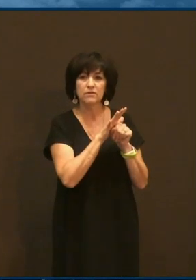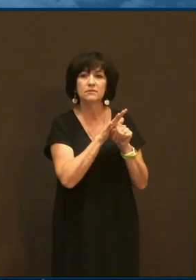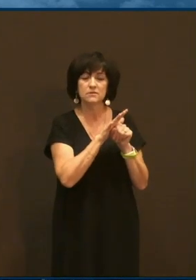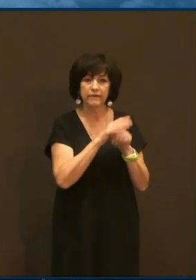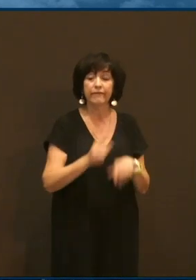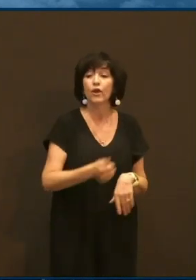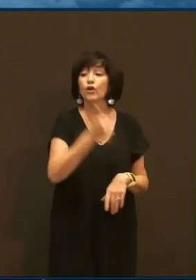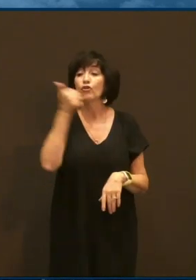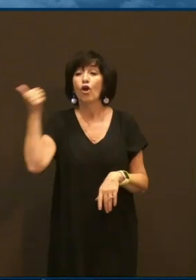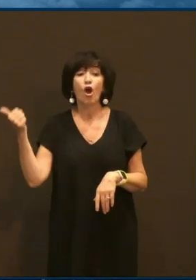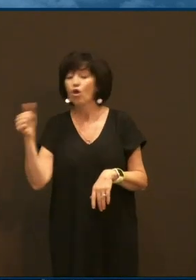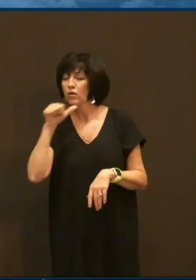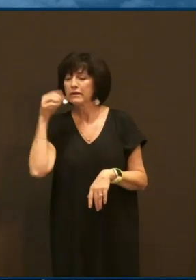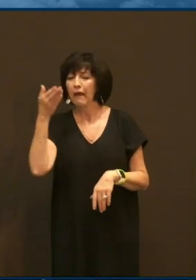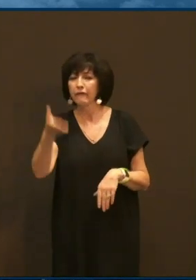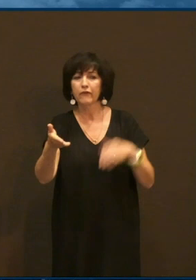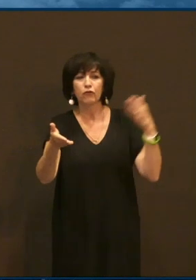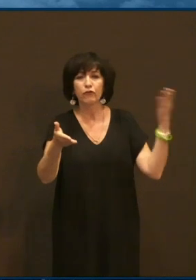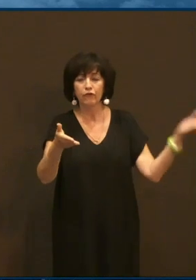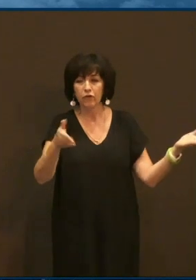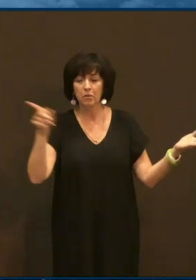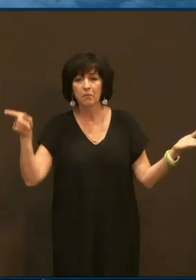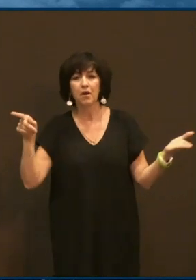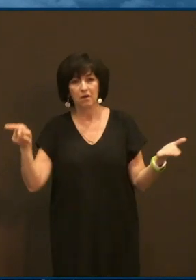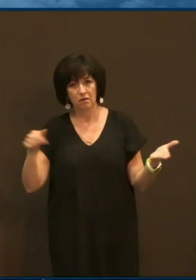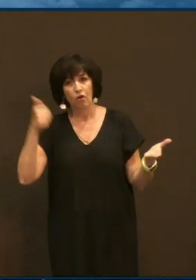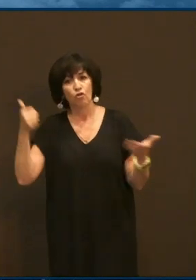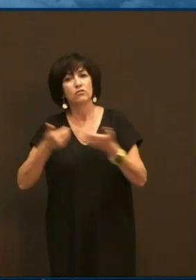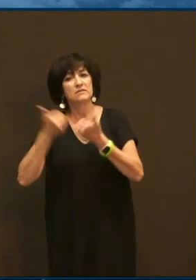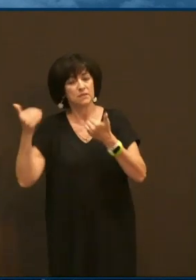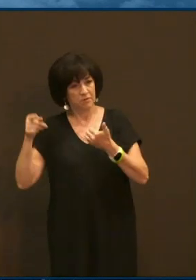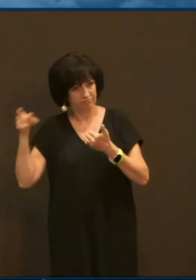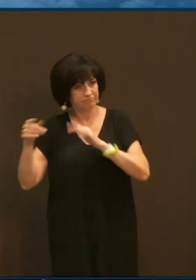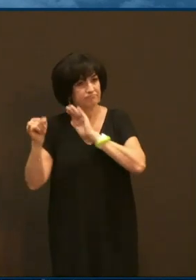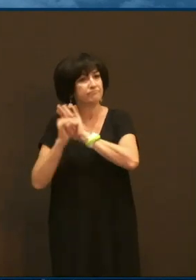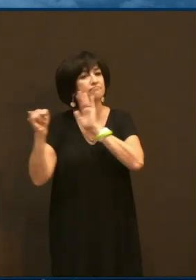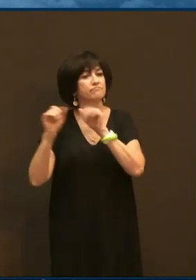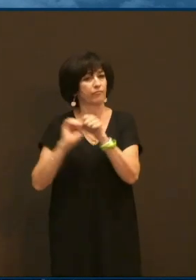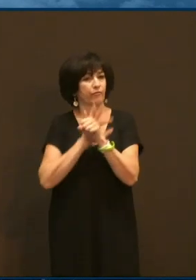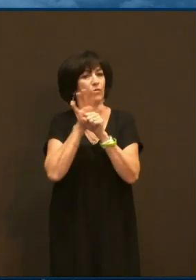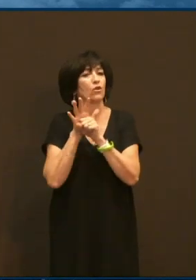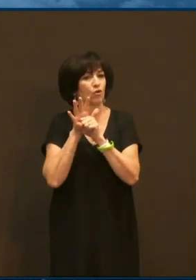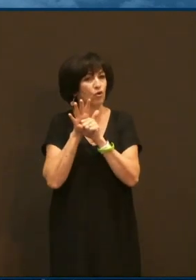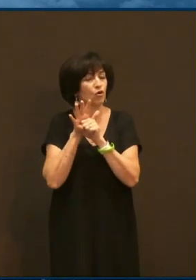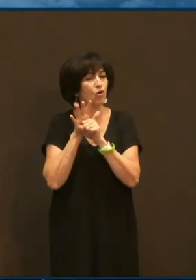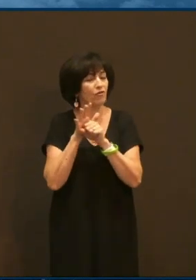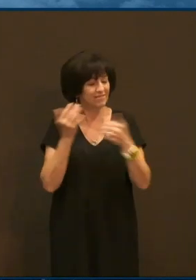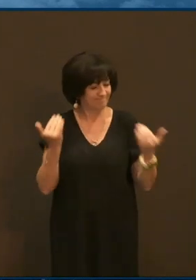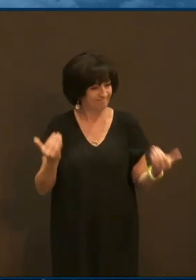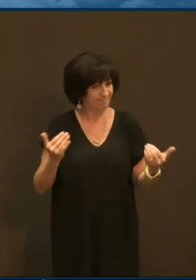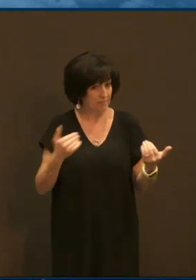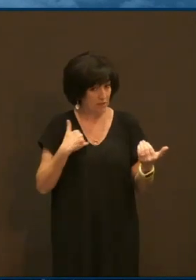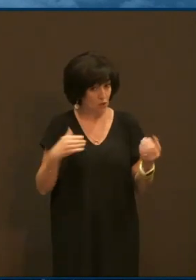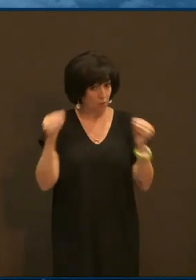Week activities. We expect that to go up as more testing is